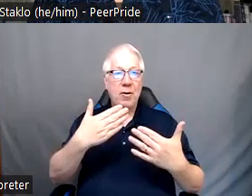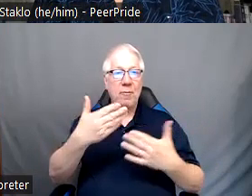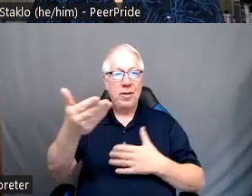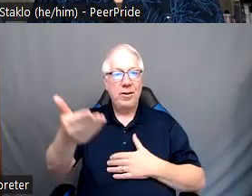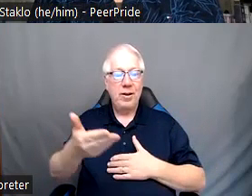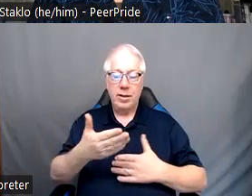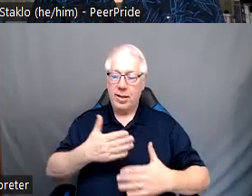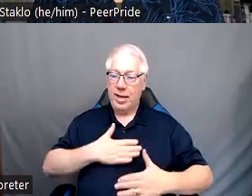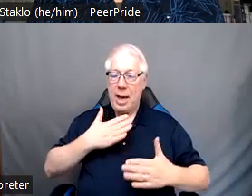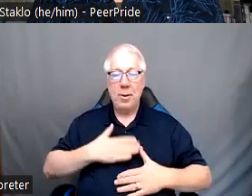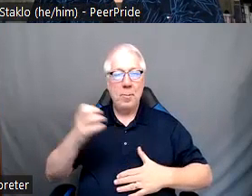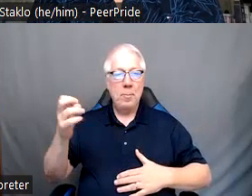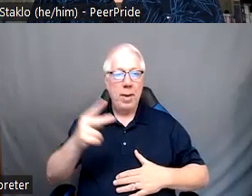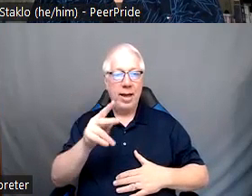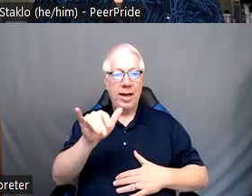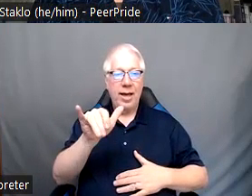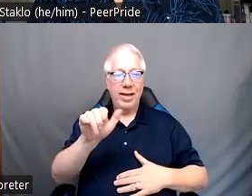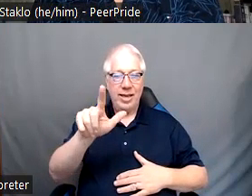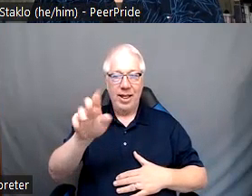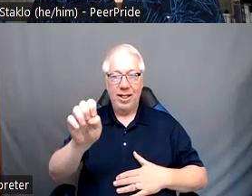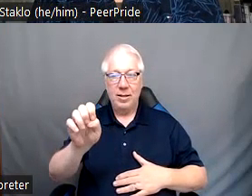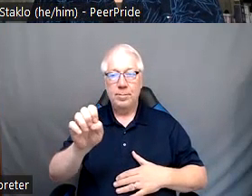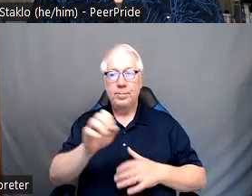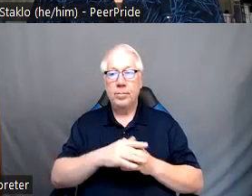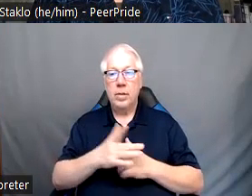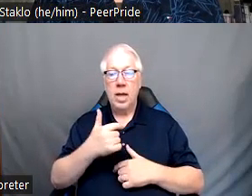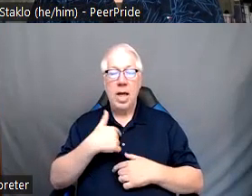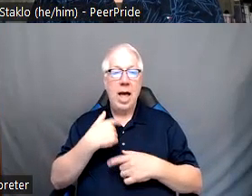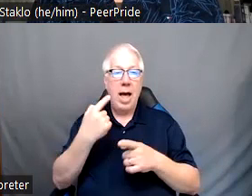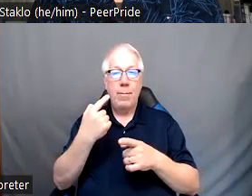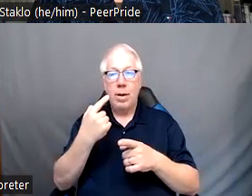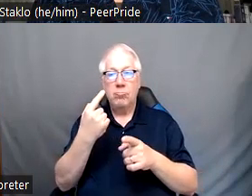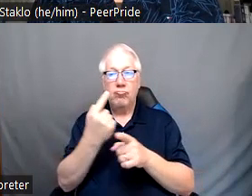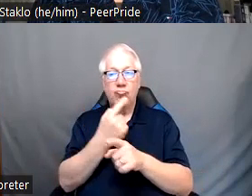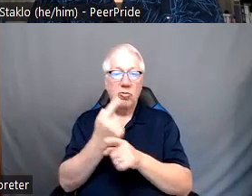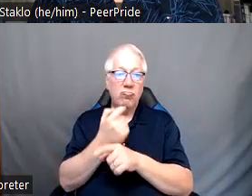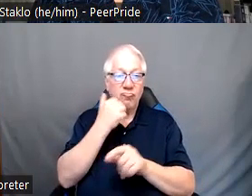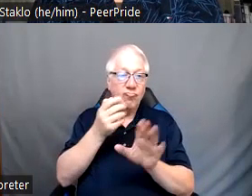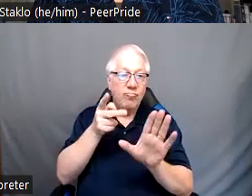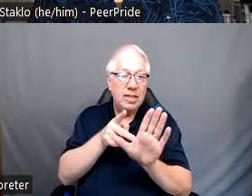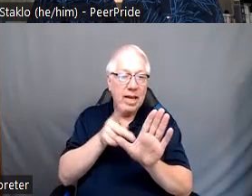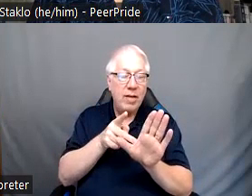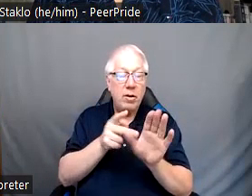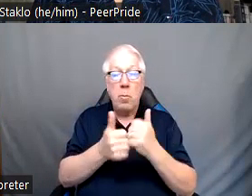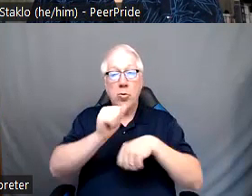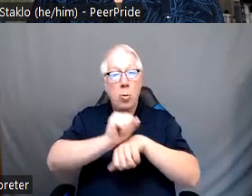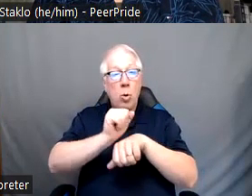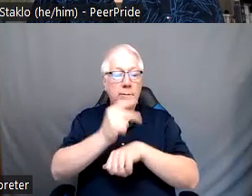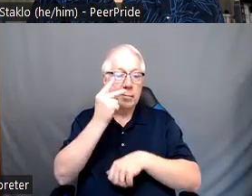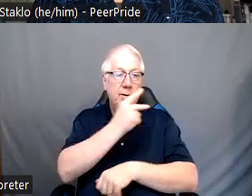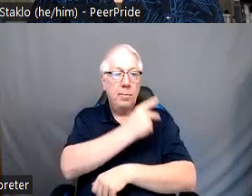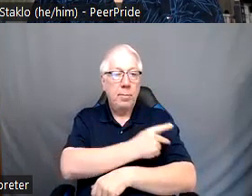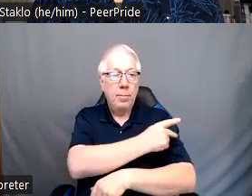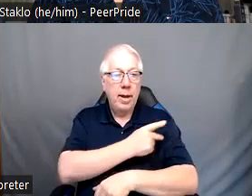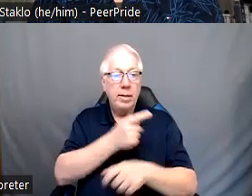Happy to be back at Yale. I'm a regular degular psychiatrist. Most of my work is seeing patients,